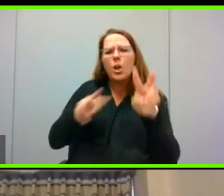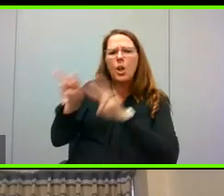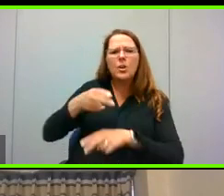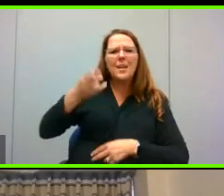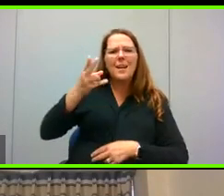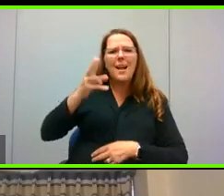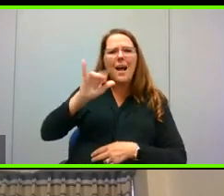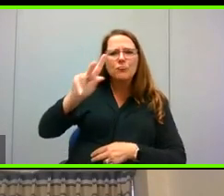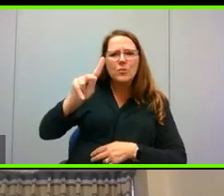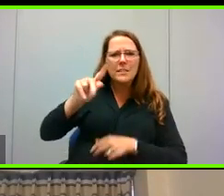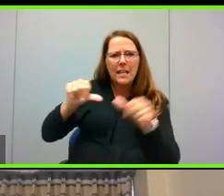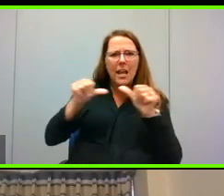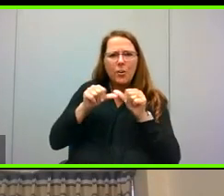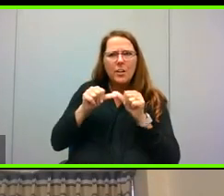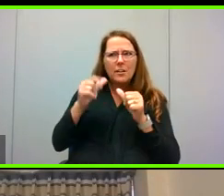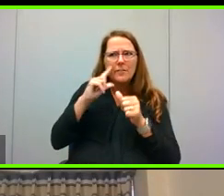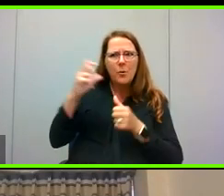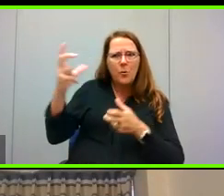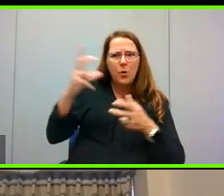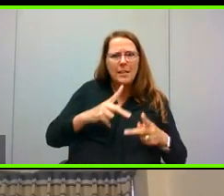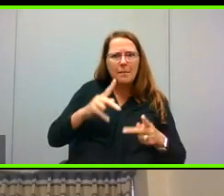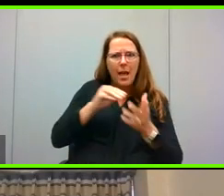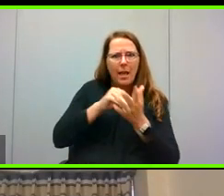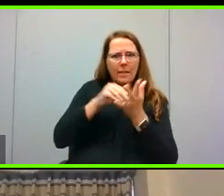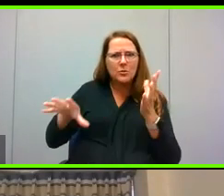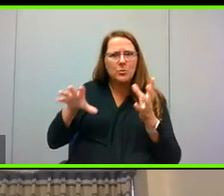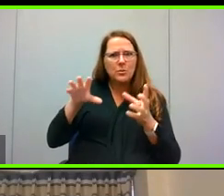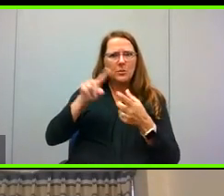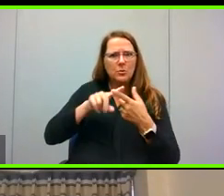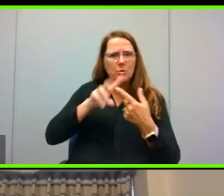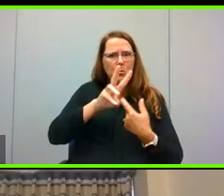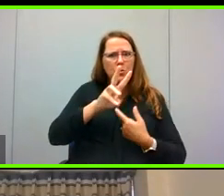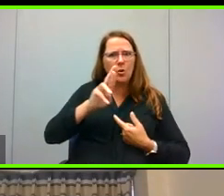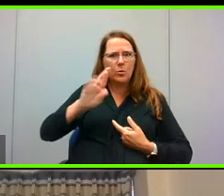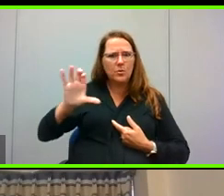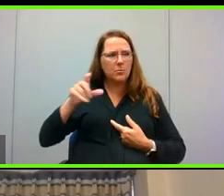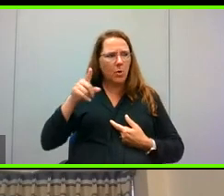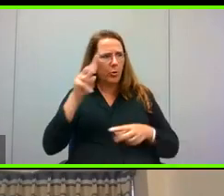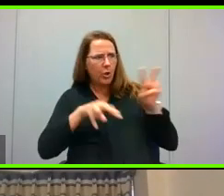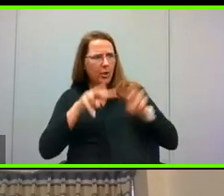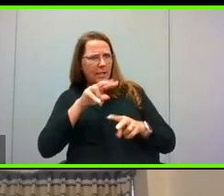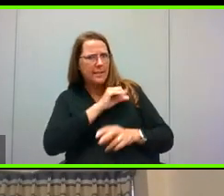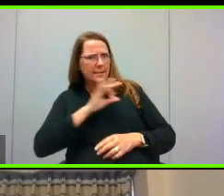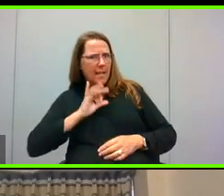students back to Woodrow Wilson. Well, are you going to look at staff as well?